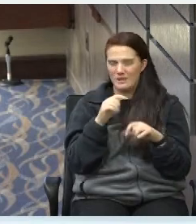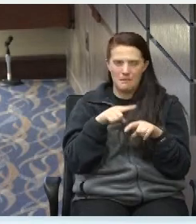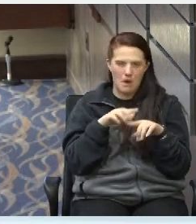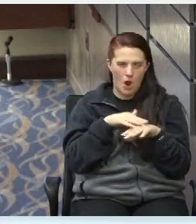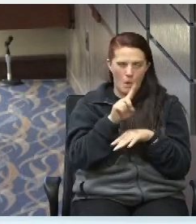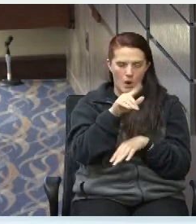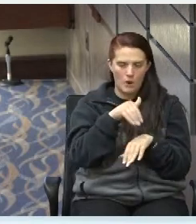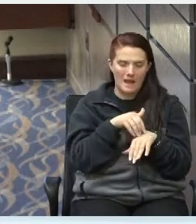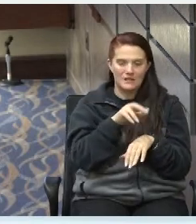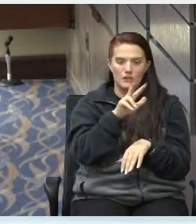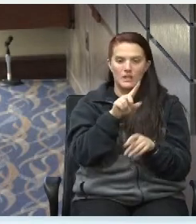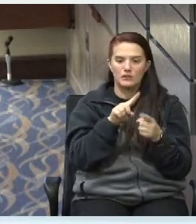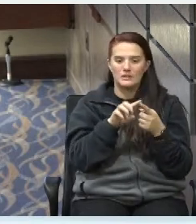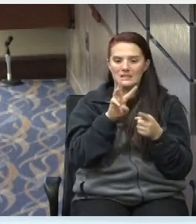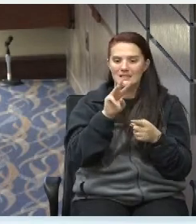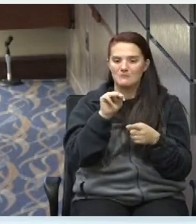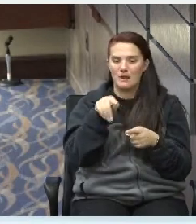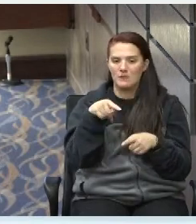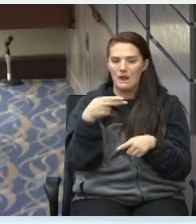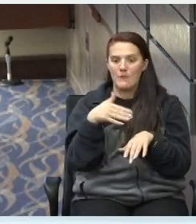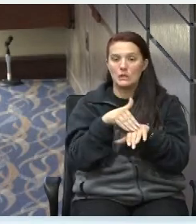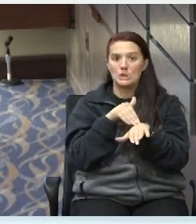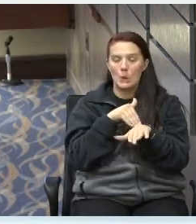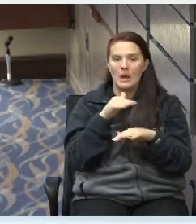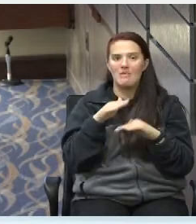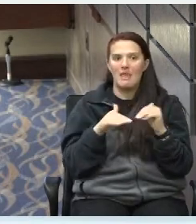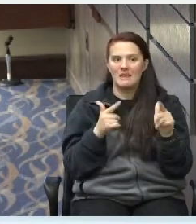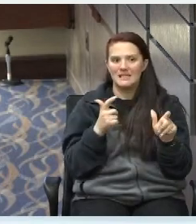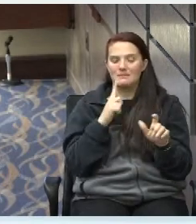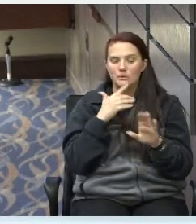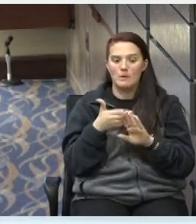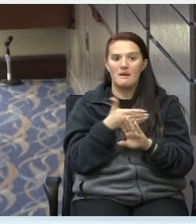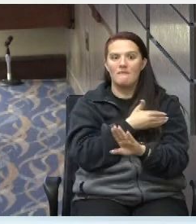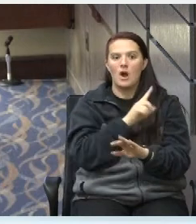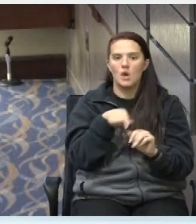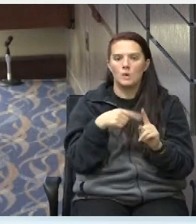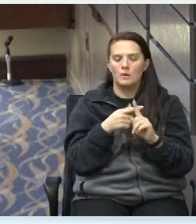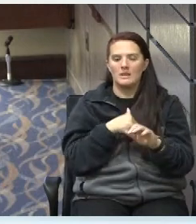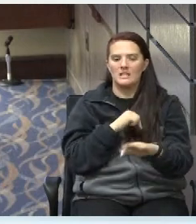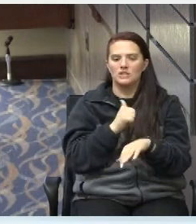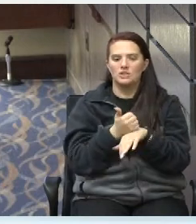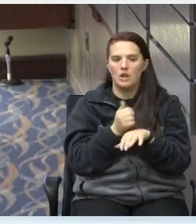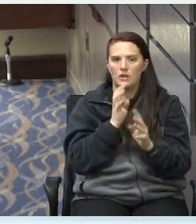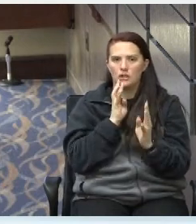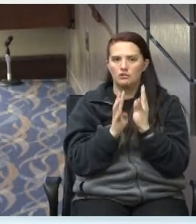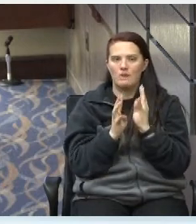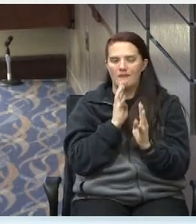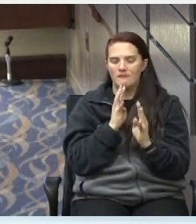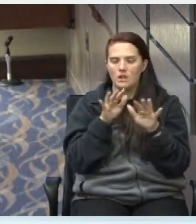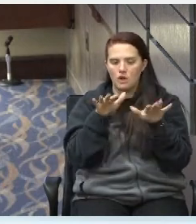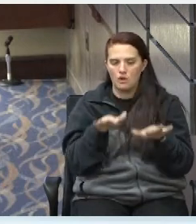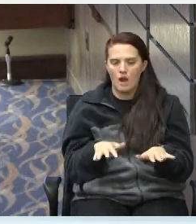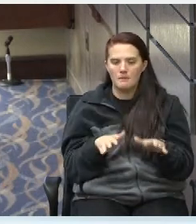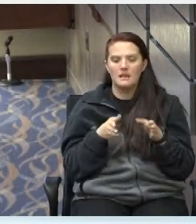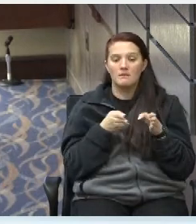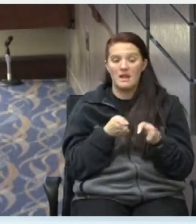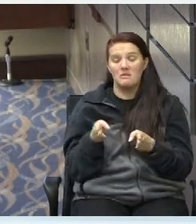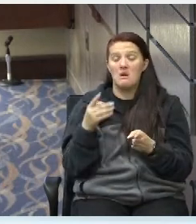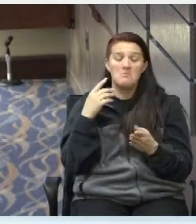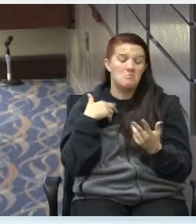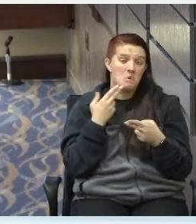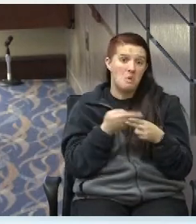is 3 to 6 miles per hour slower than the speeds were prior to when we installed those traffic calming measures. So we would call that a